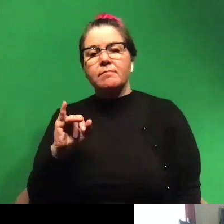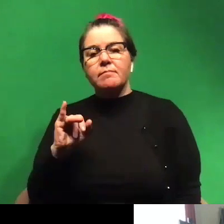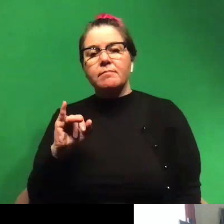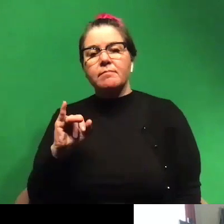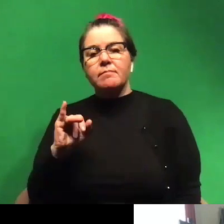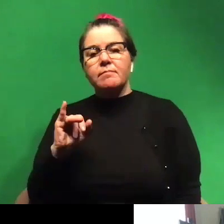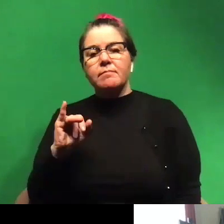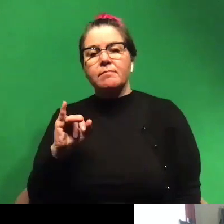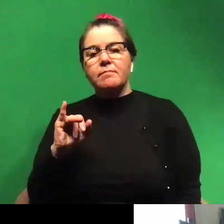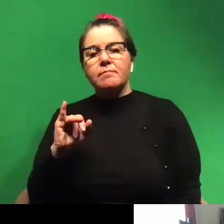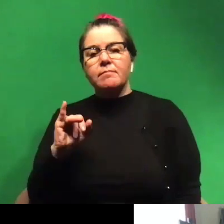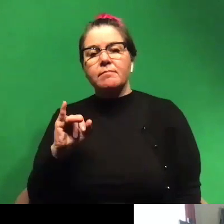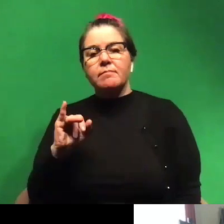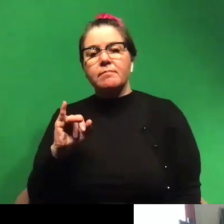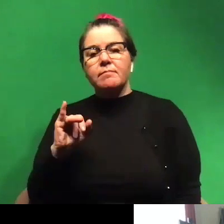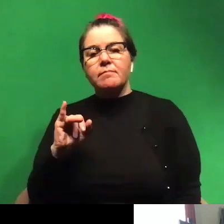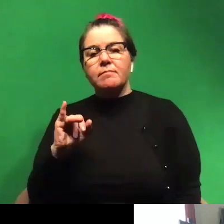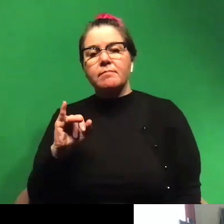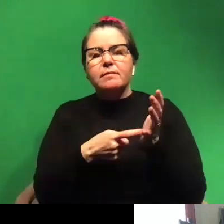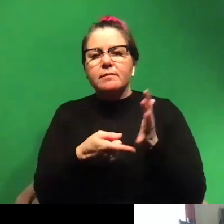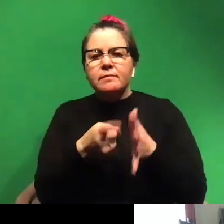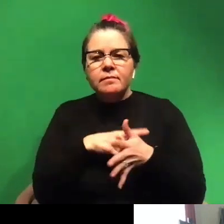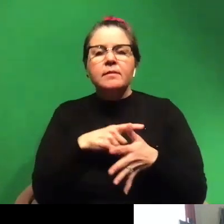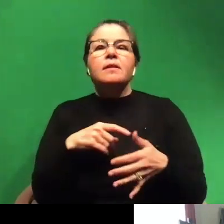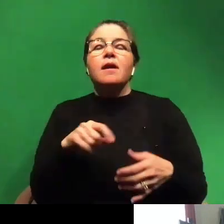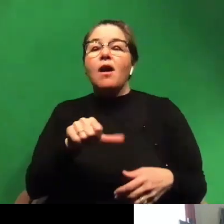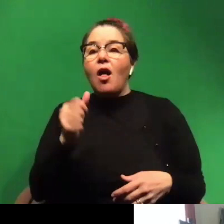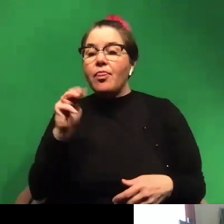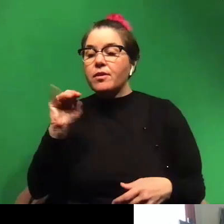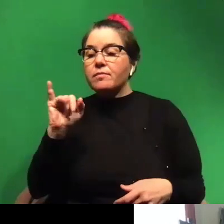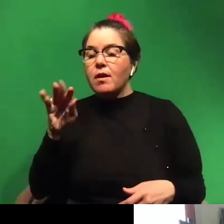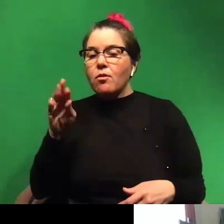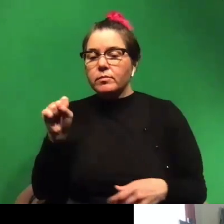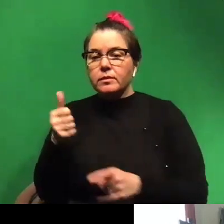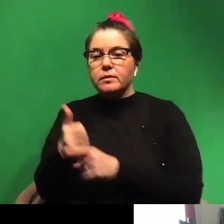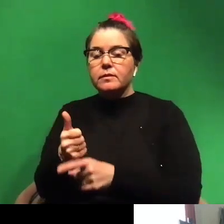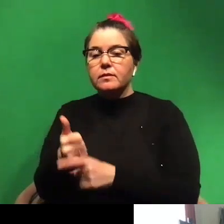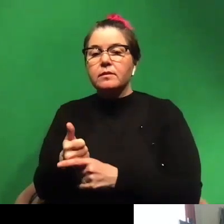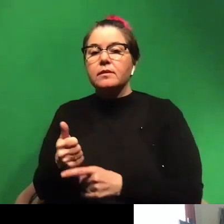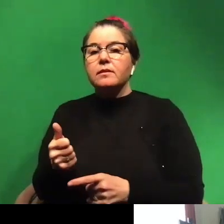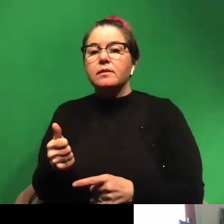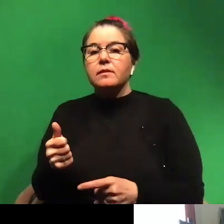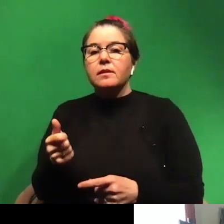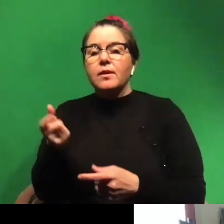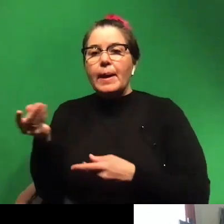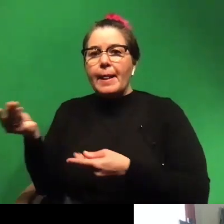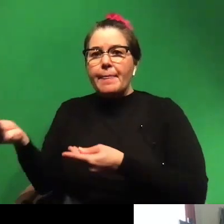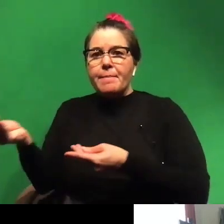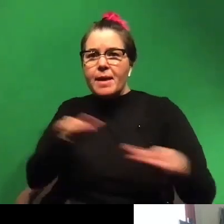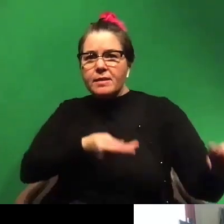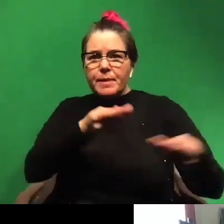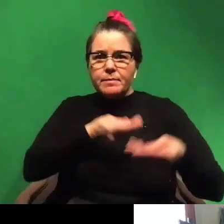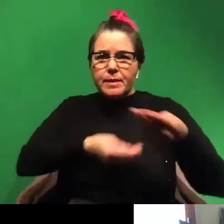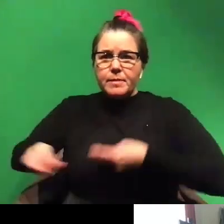under specific types of conditions. And there are other microbes that are really good at being passed from one person to